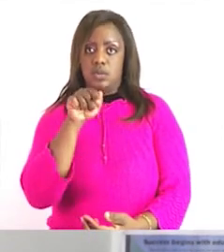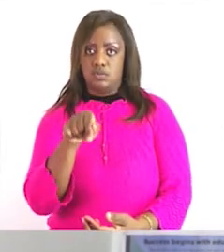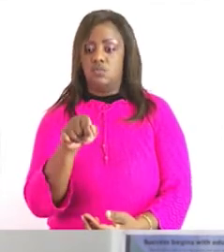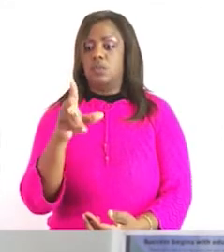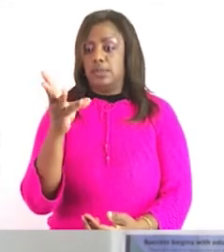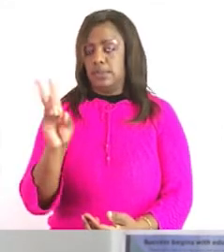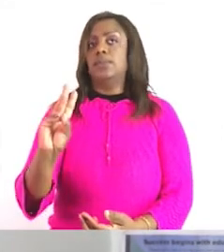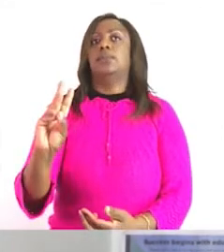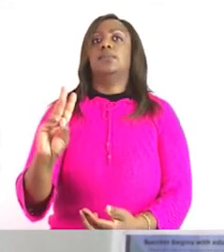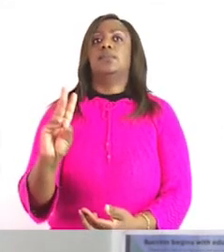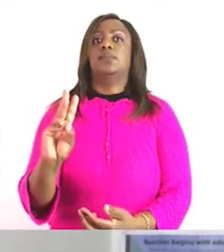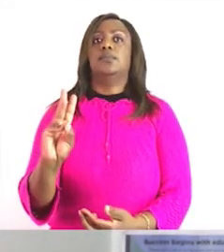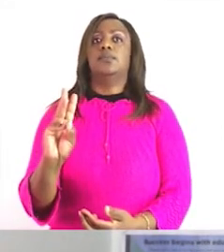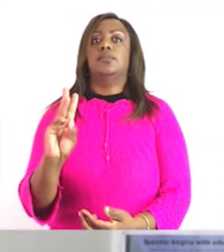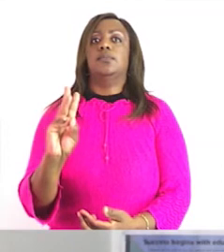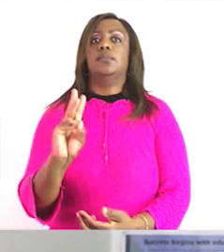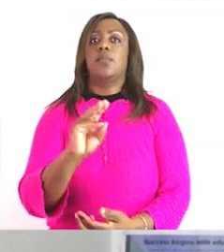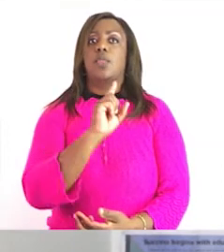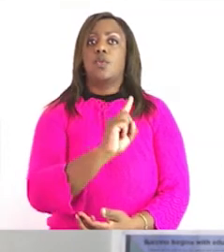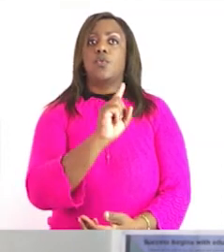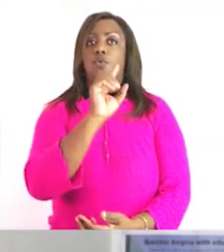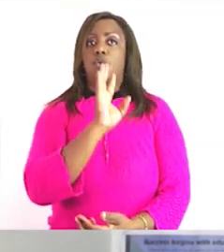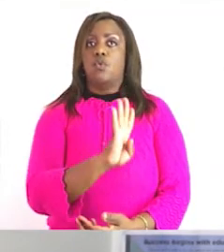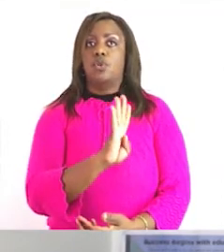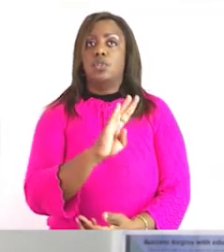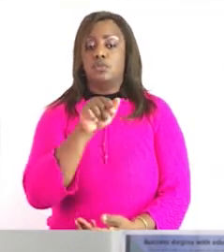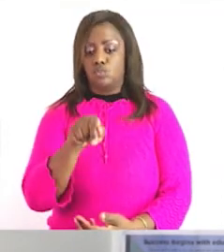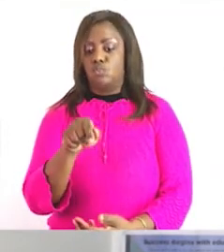14.6. So this is